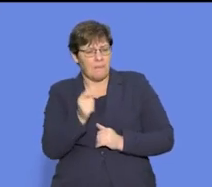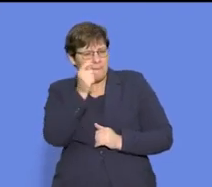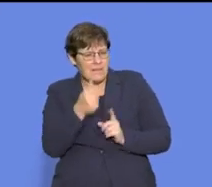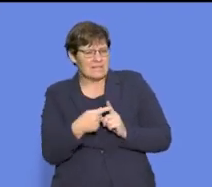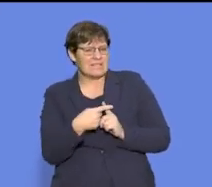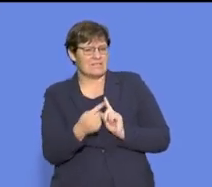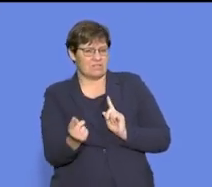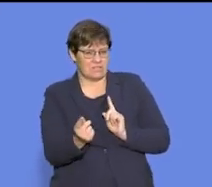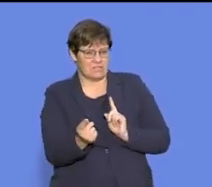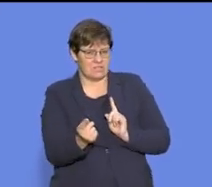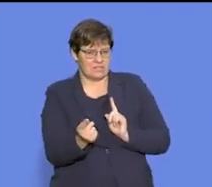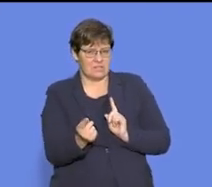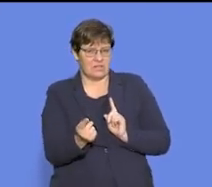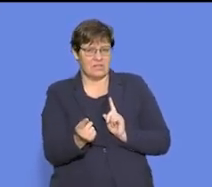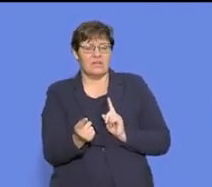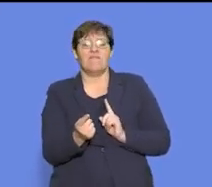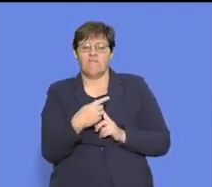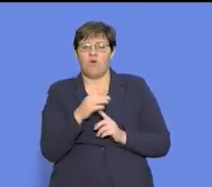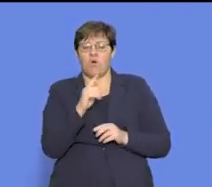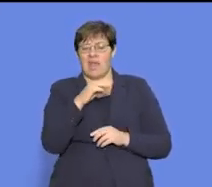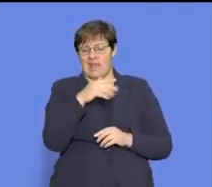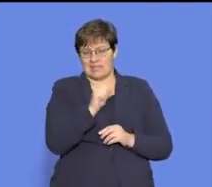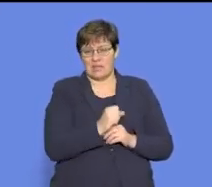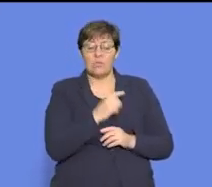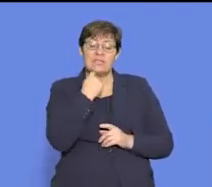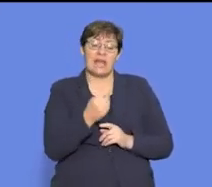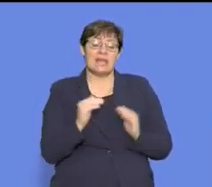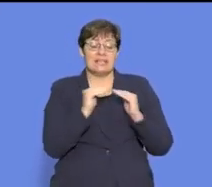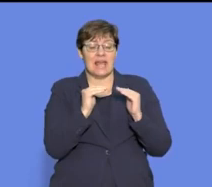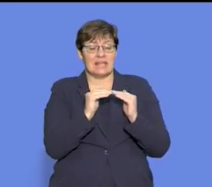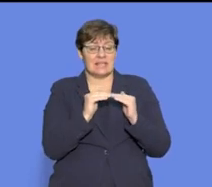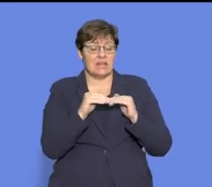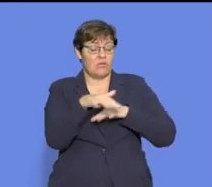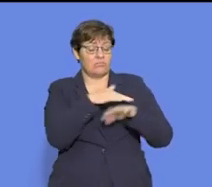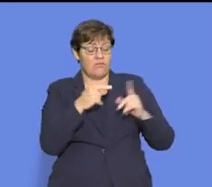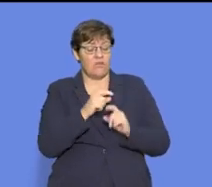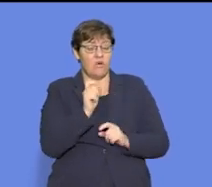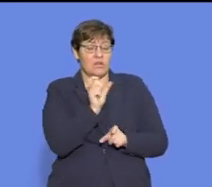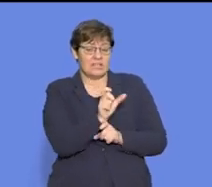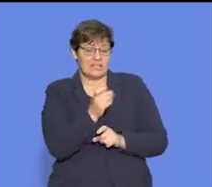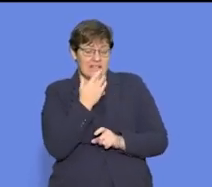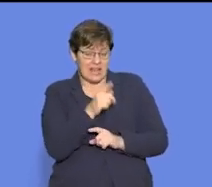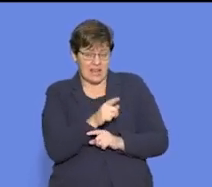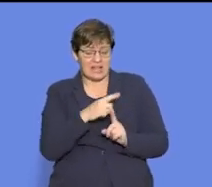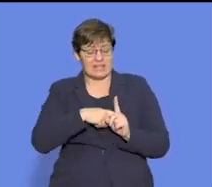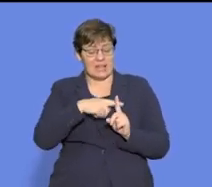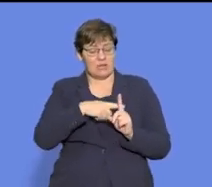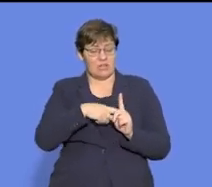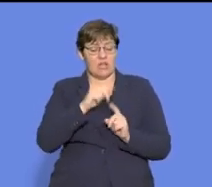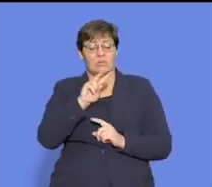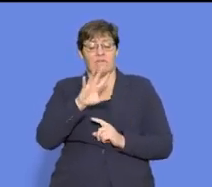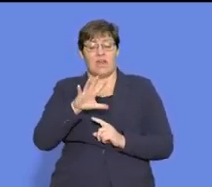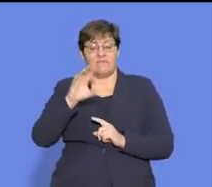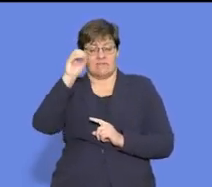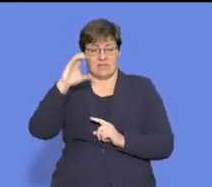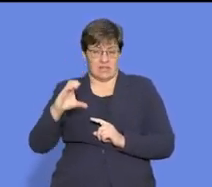are slightly different to the standard conditions for gases. We're going to say the standard conditions for the cells is a